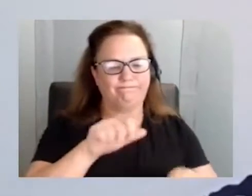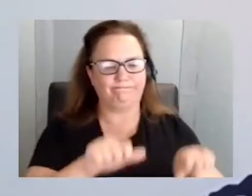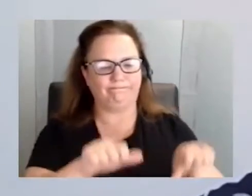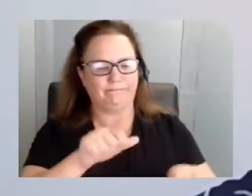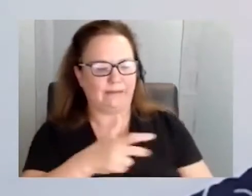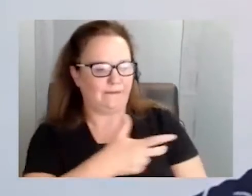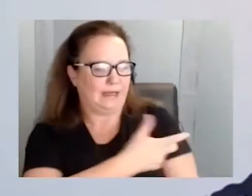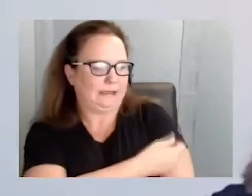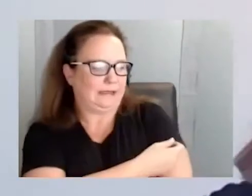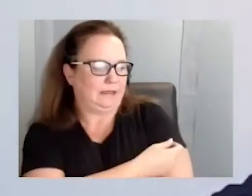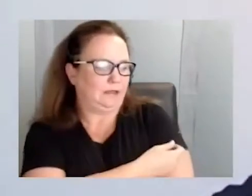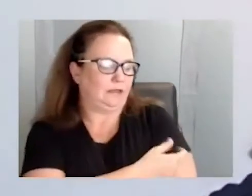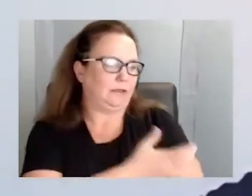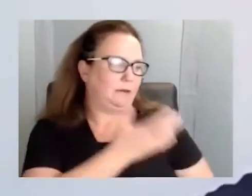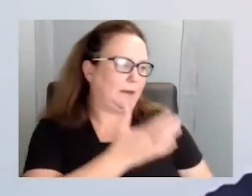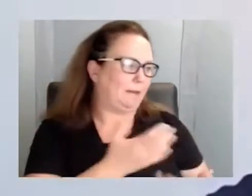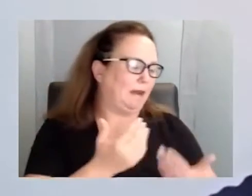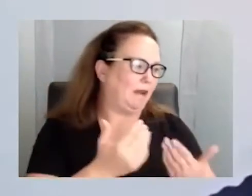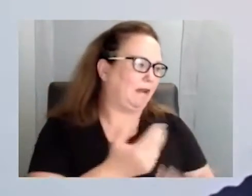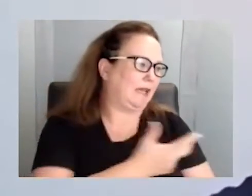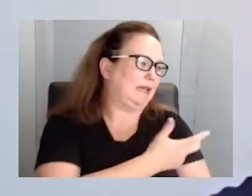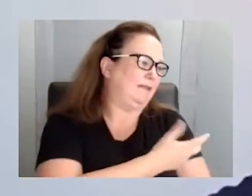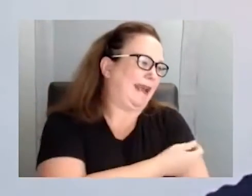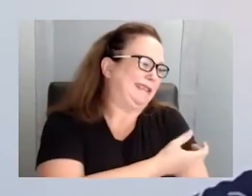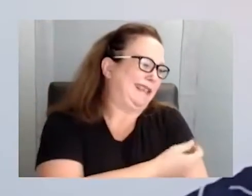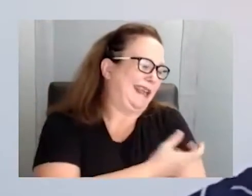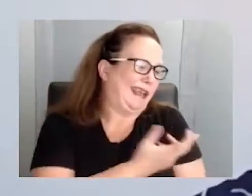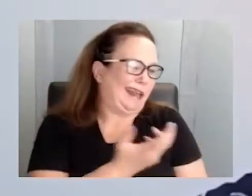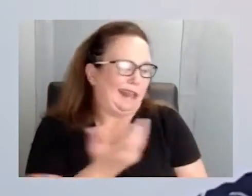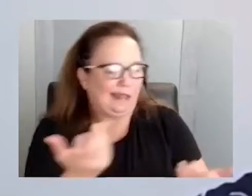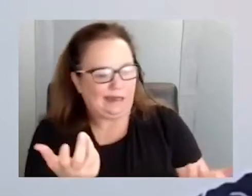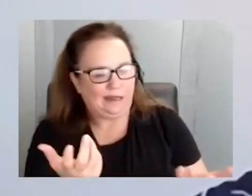or they're like, maybe I'll get vaccinated sometime, but